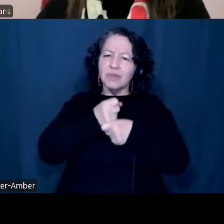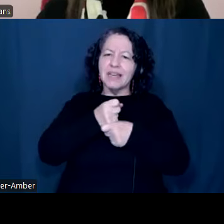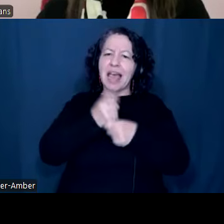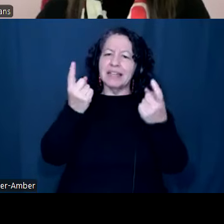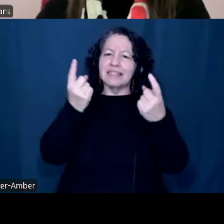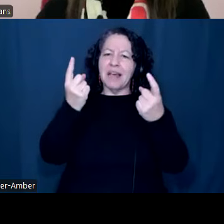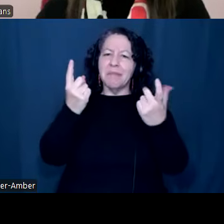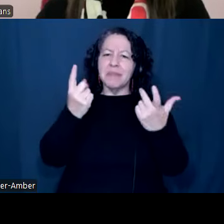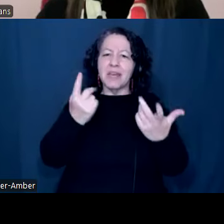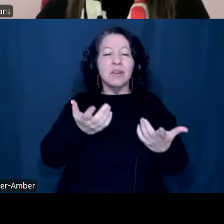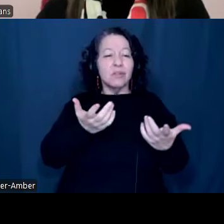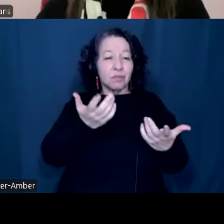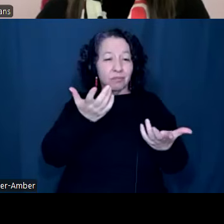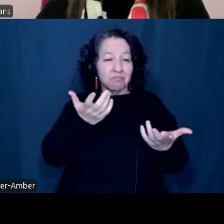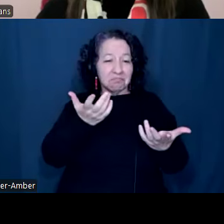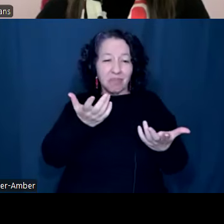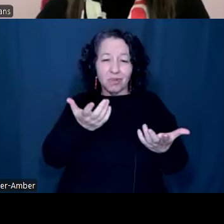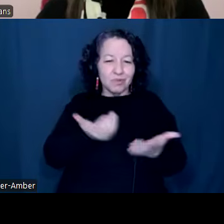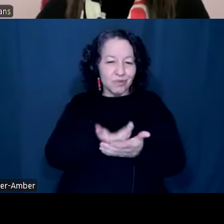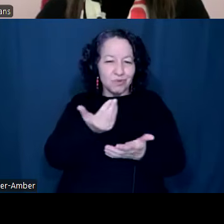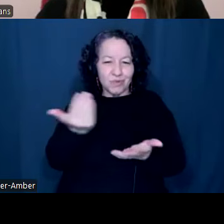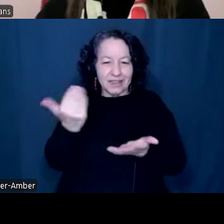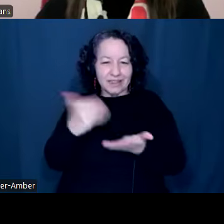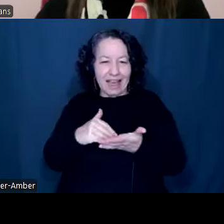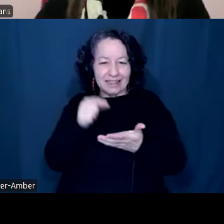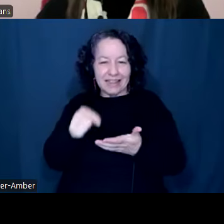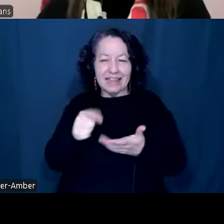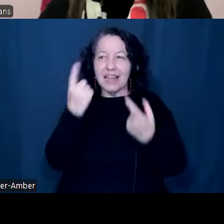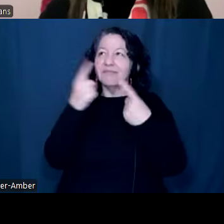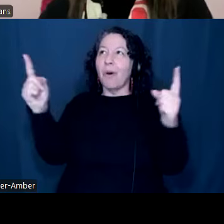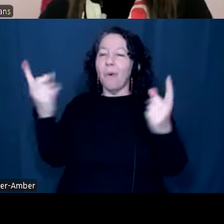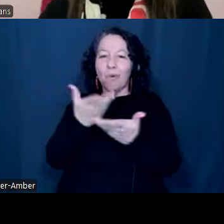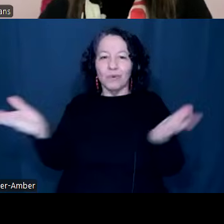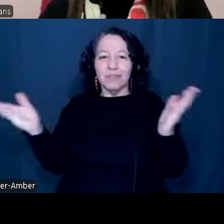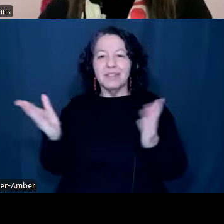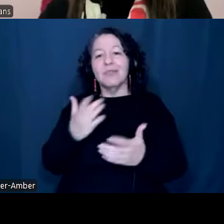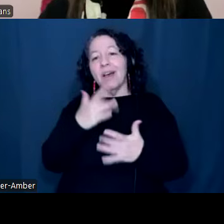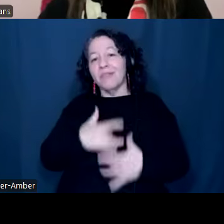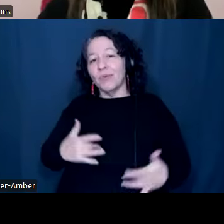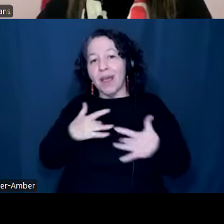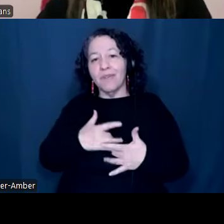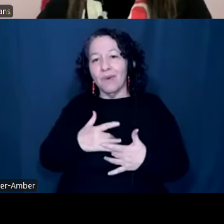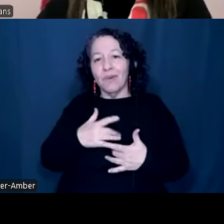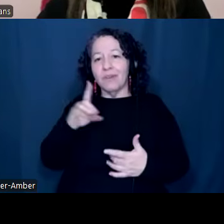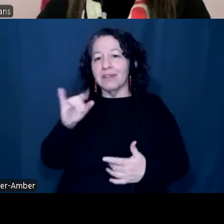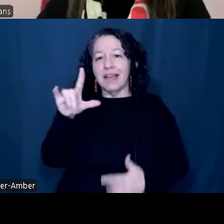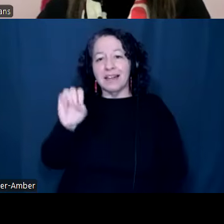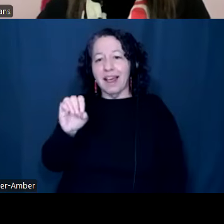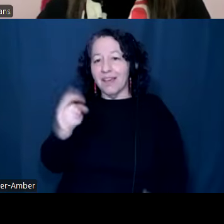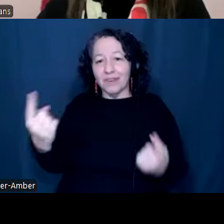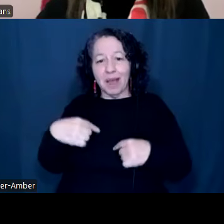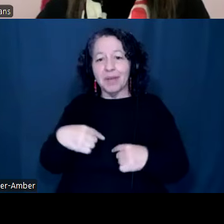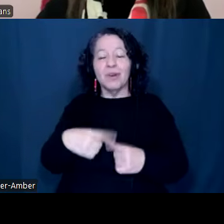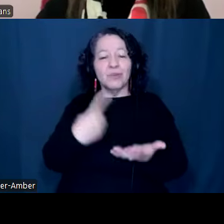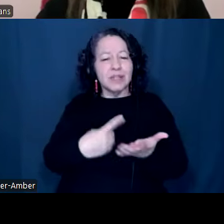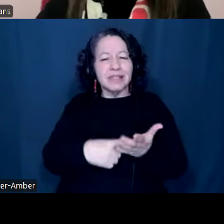anew. And so I'm grateful to Danyelle for being here today to actually talk about the ways that she's thought about this